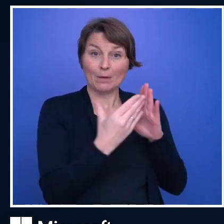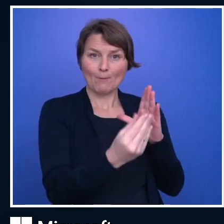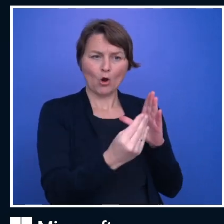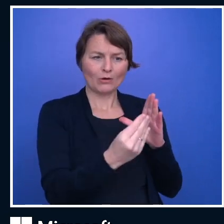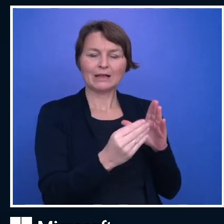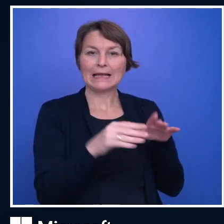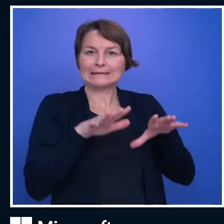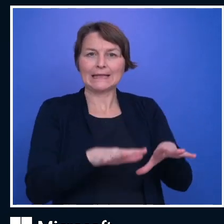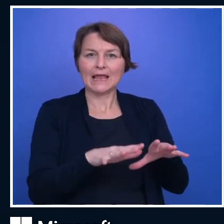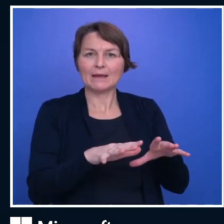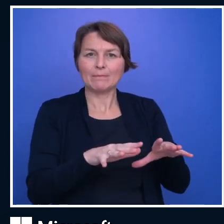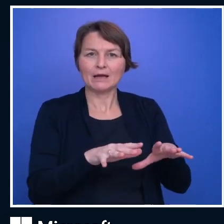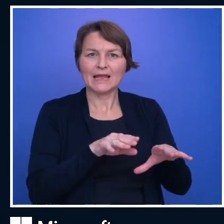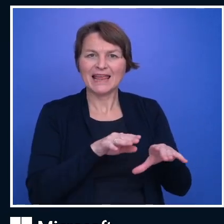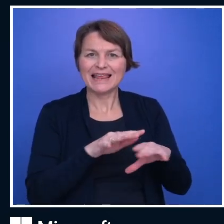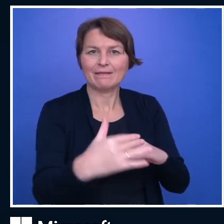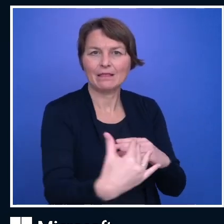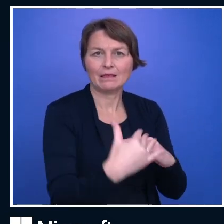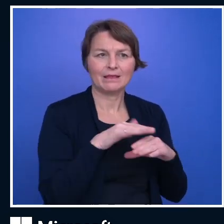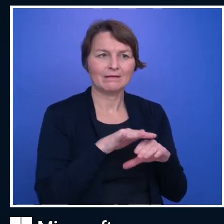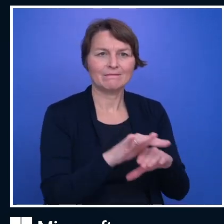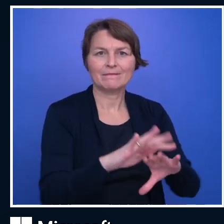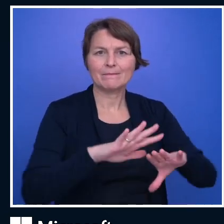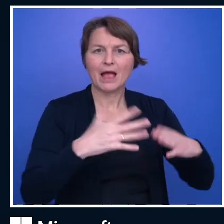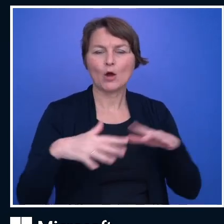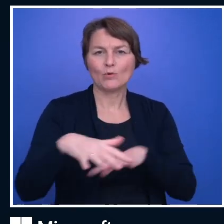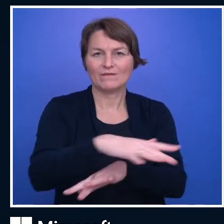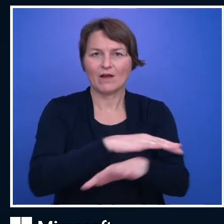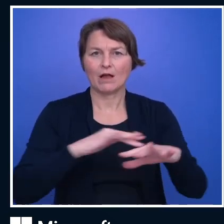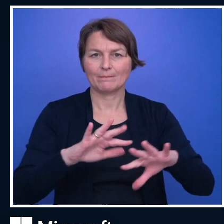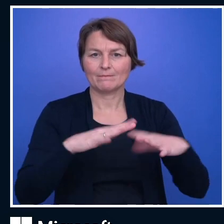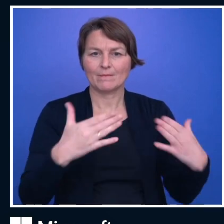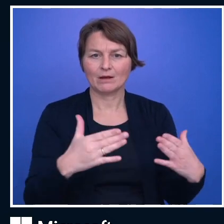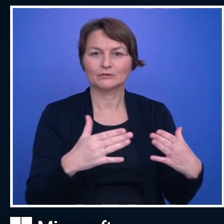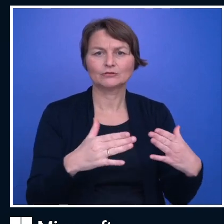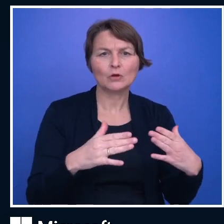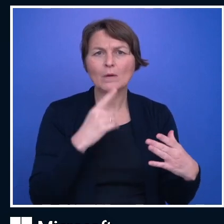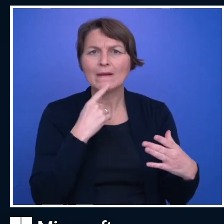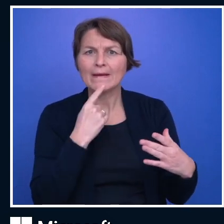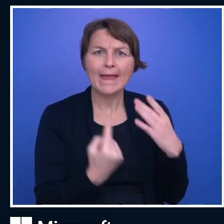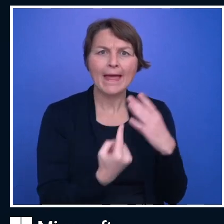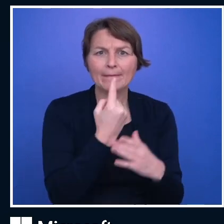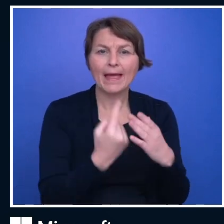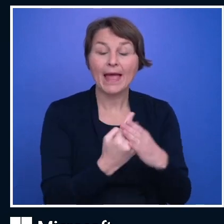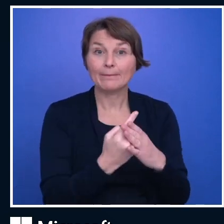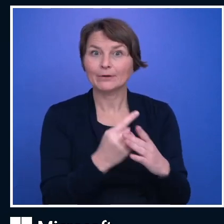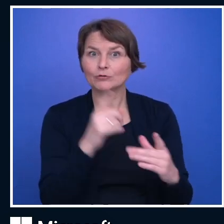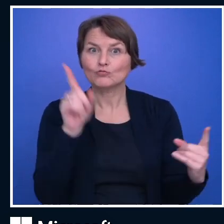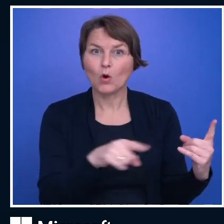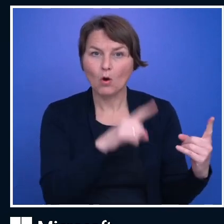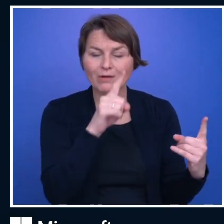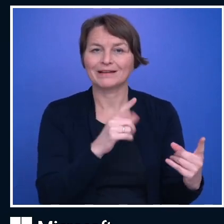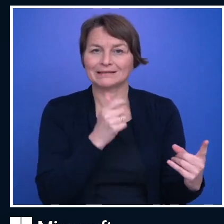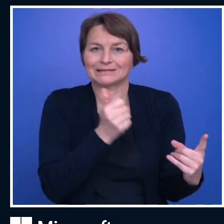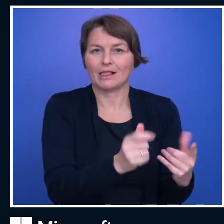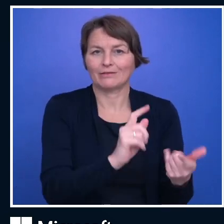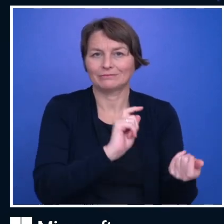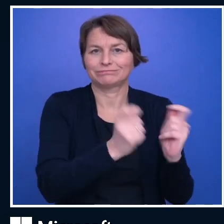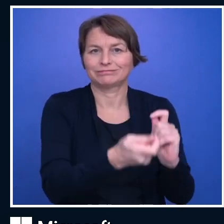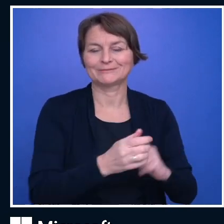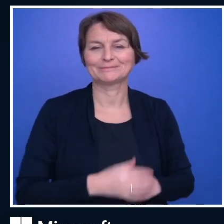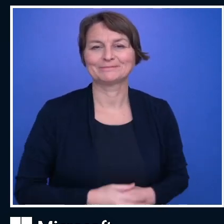the environment. Say it could be rewards or errors. So let's take an example of a self-driving car, like we just listened of,